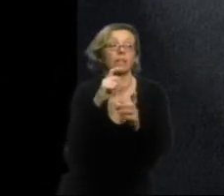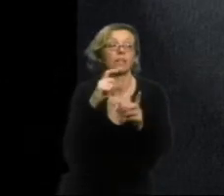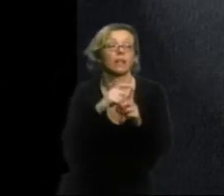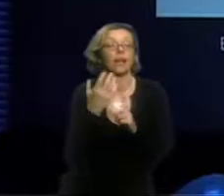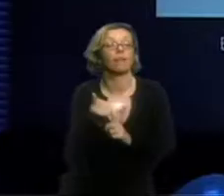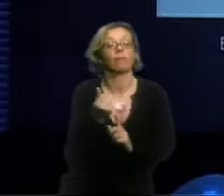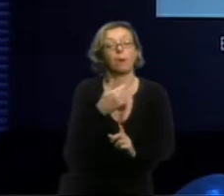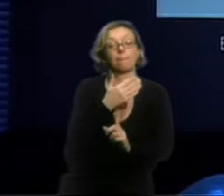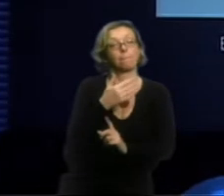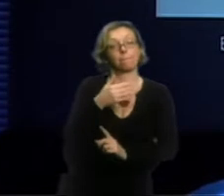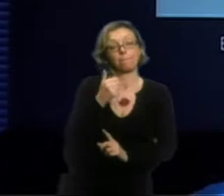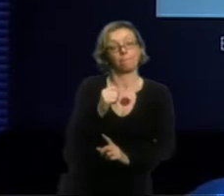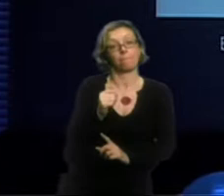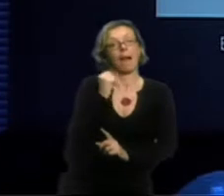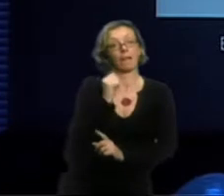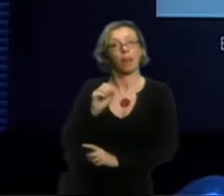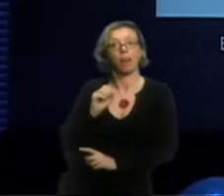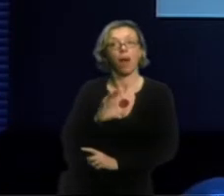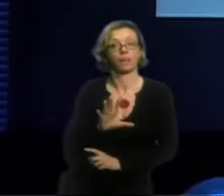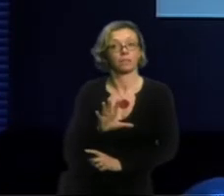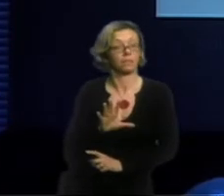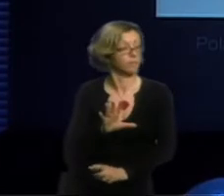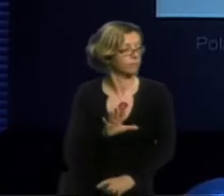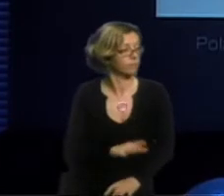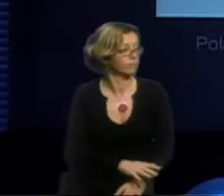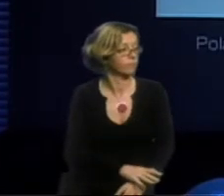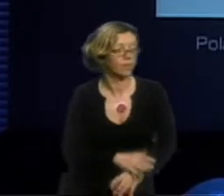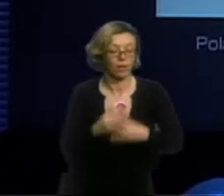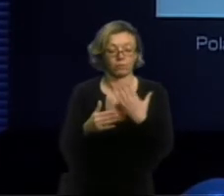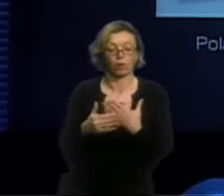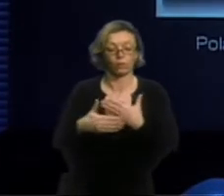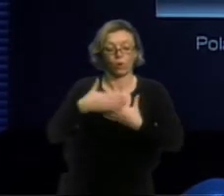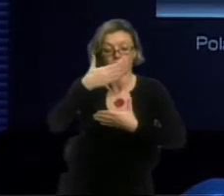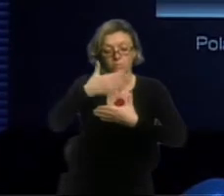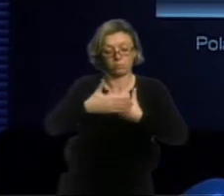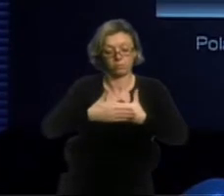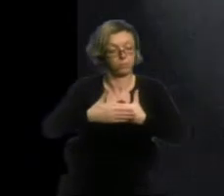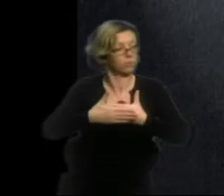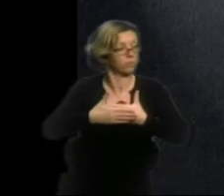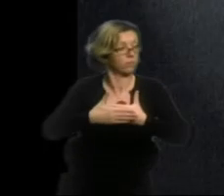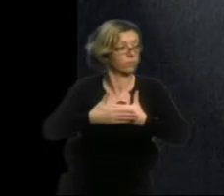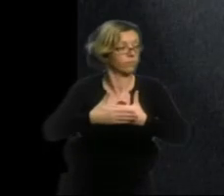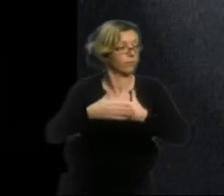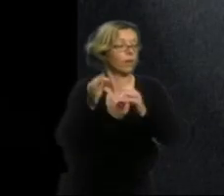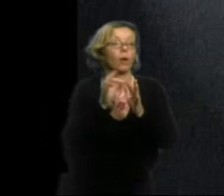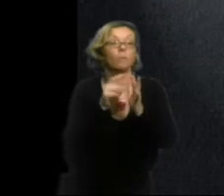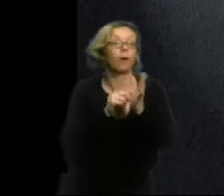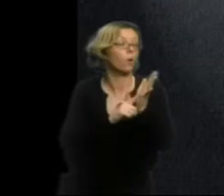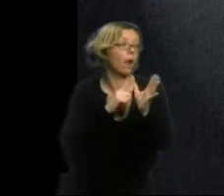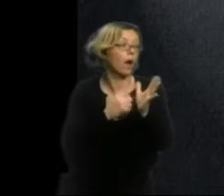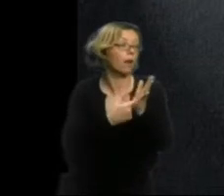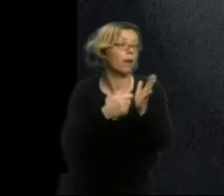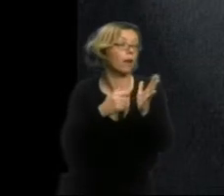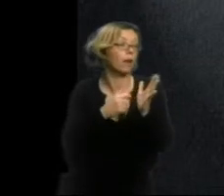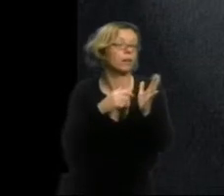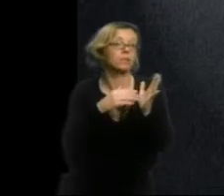some light source which you're trying to block or not block. On top of that, you're going to need a polarizing filter. So our first filter here is a